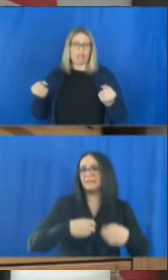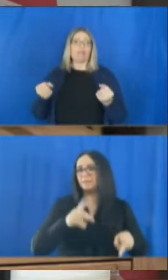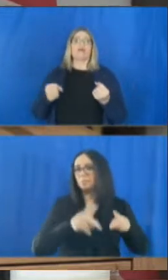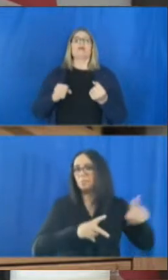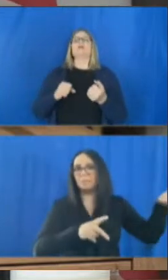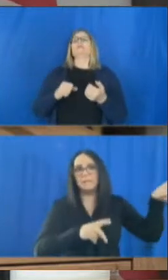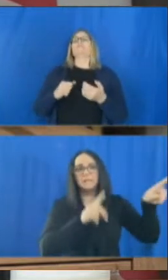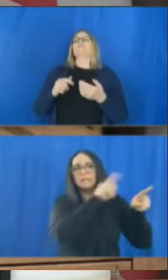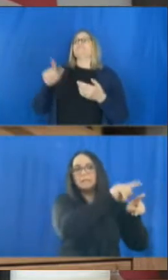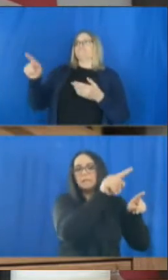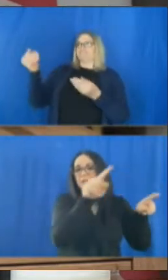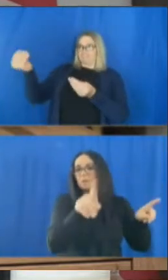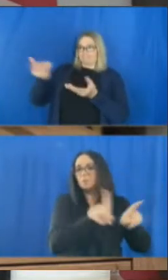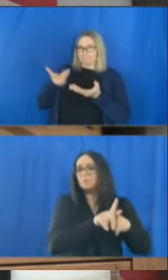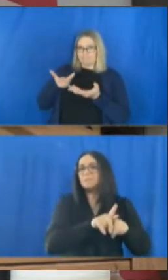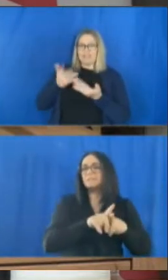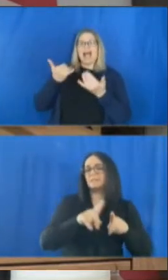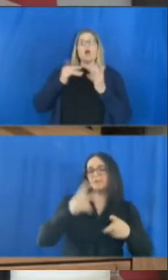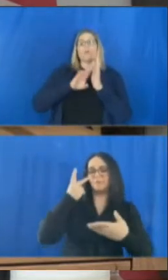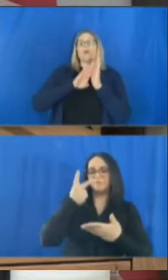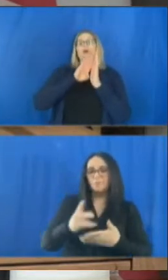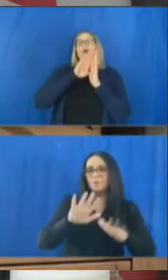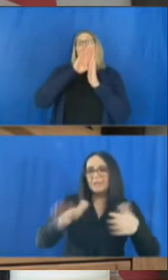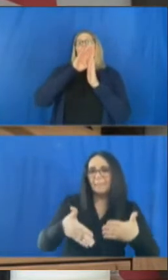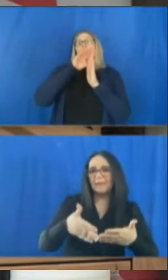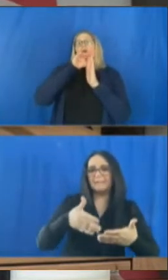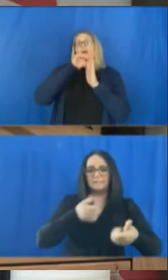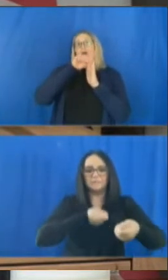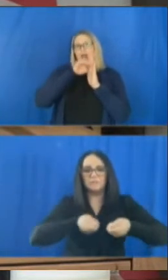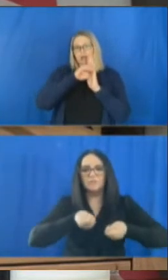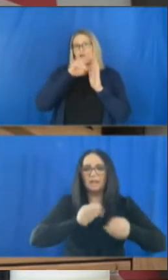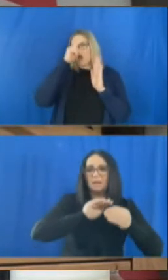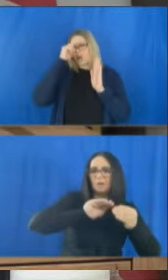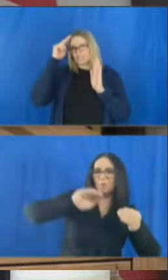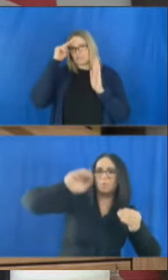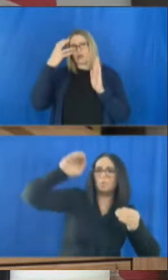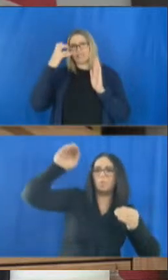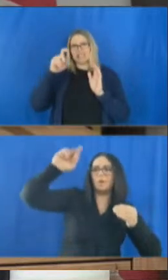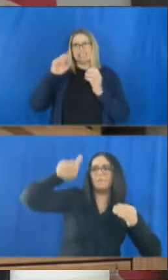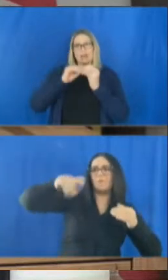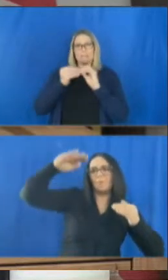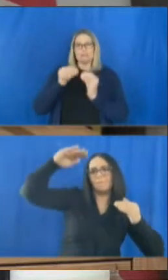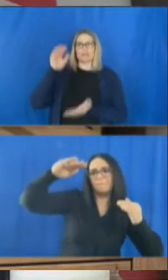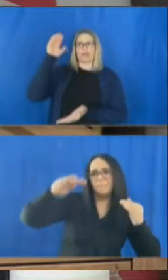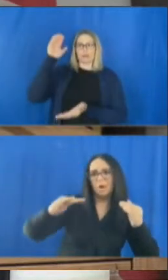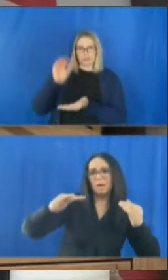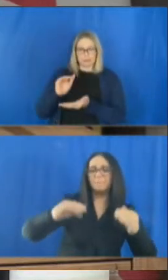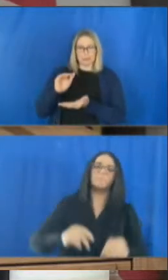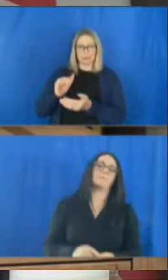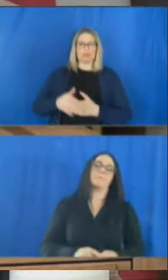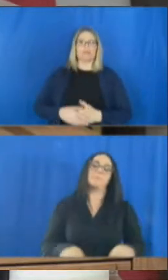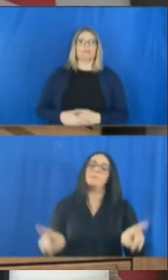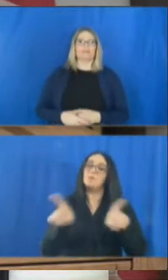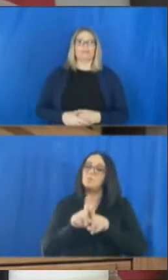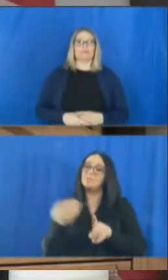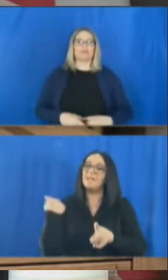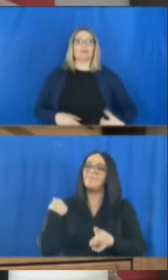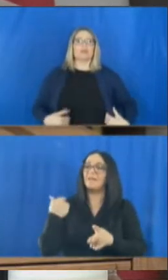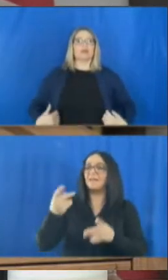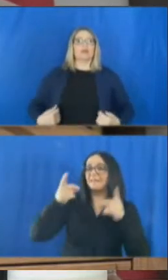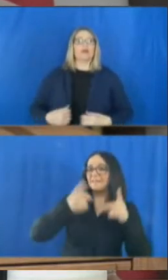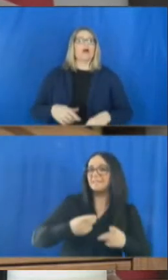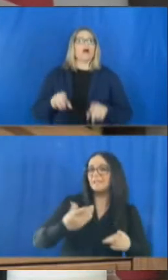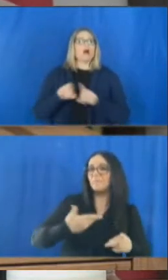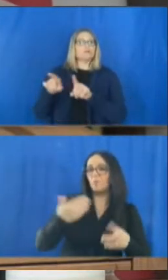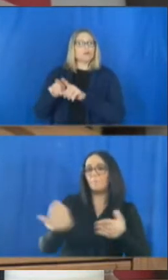either through contact or through contacting the virus or contact with others. We've seen a stabilization in that, a